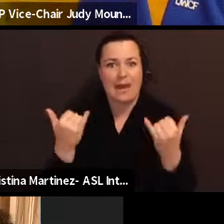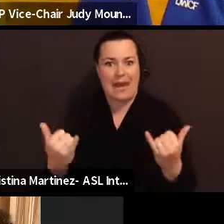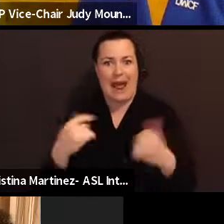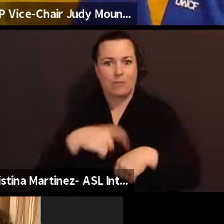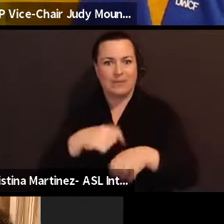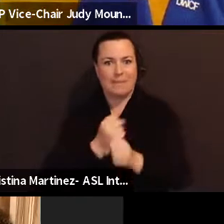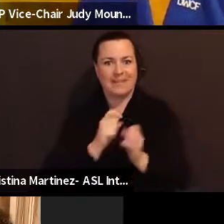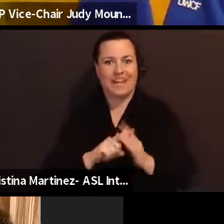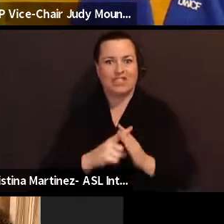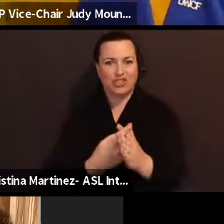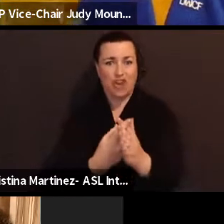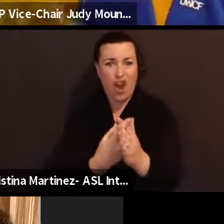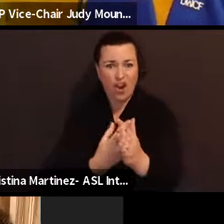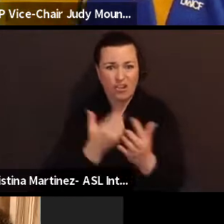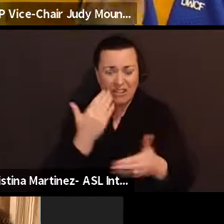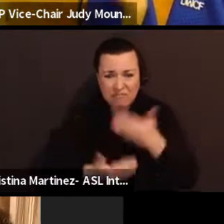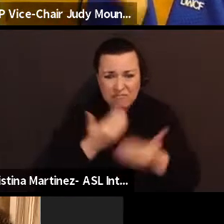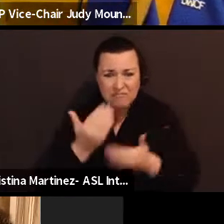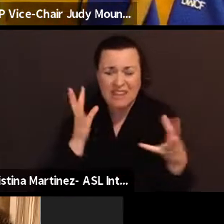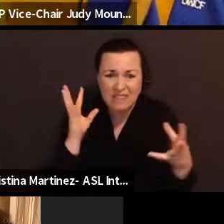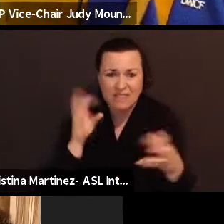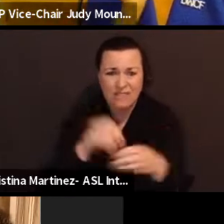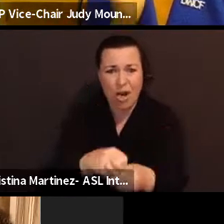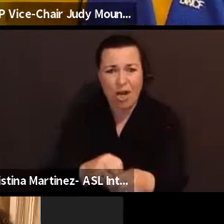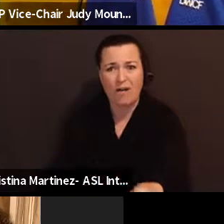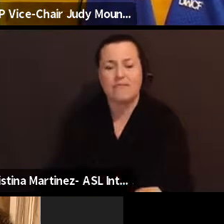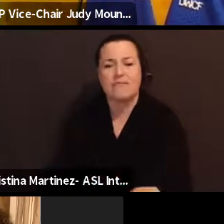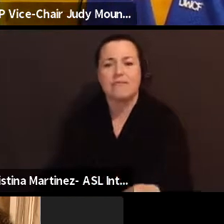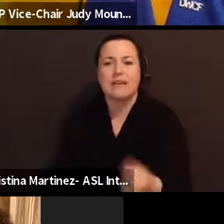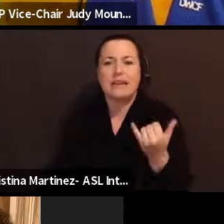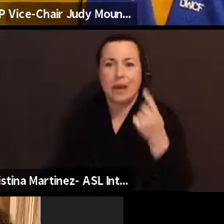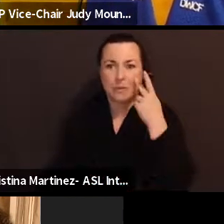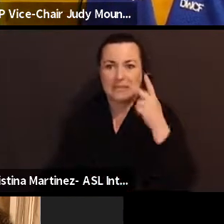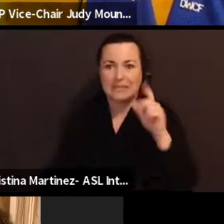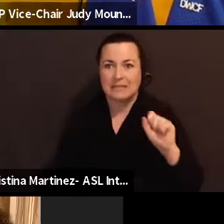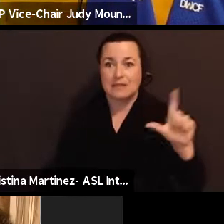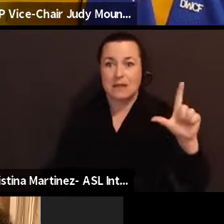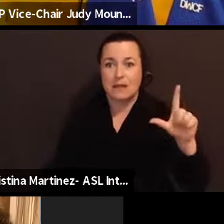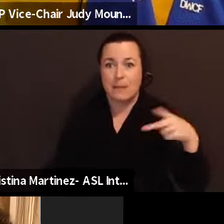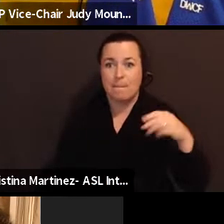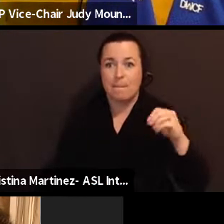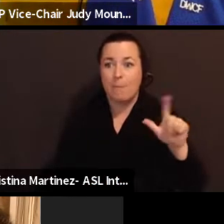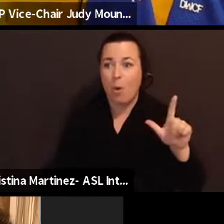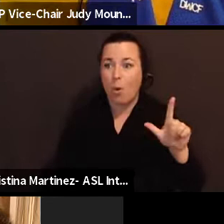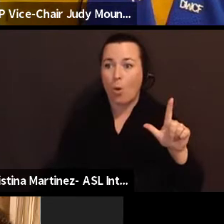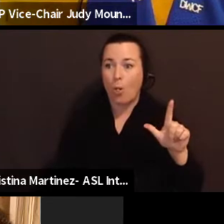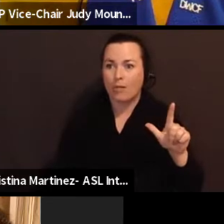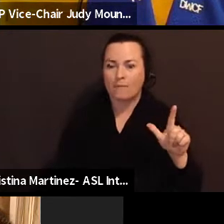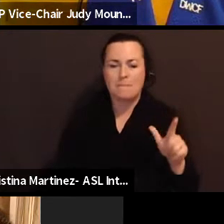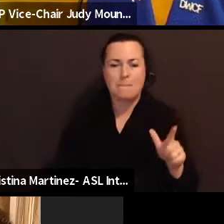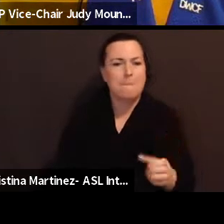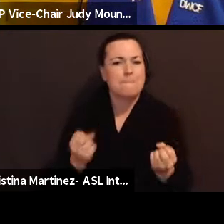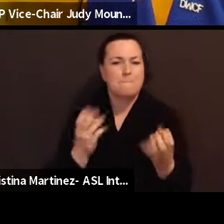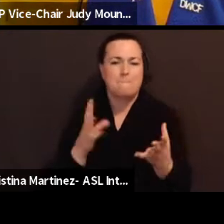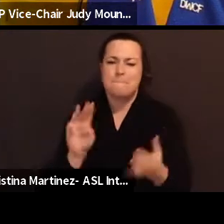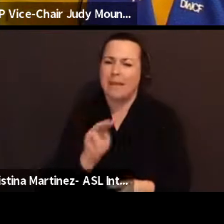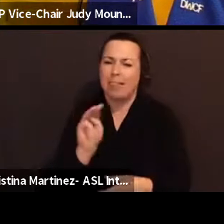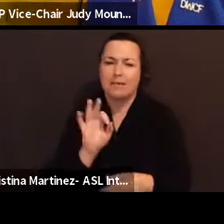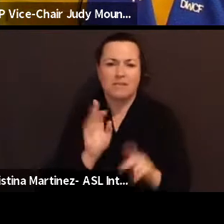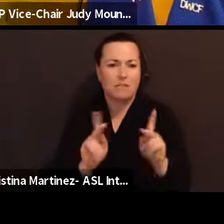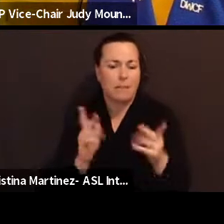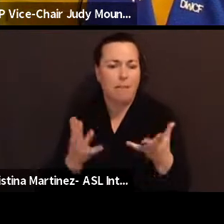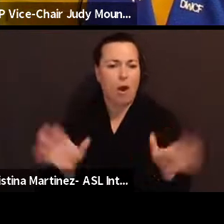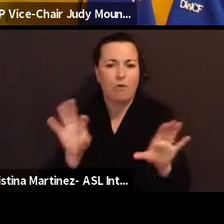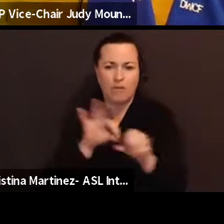you will see here on your screen, a poll popped up. Millions of people have already voted. As we've talked about already,